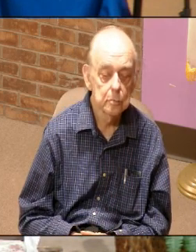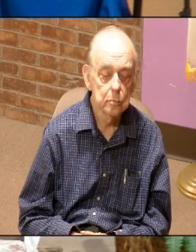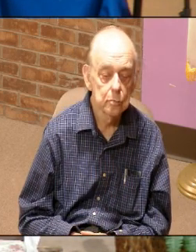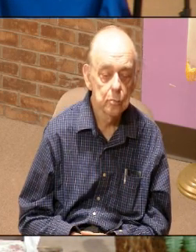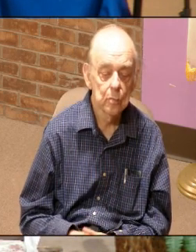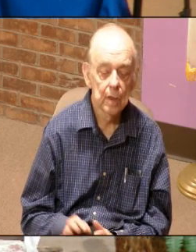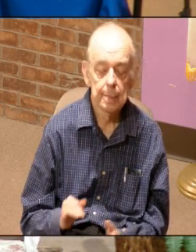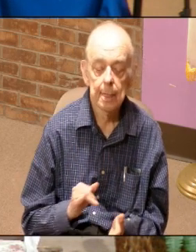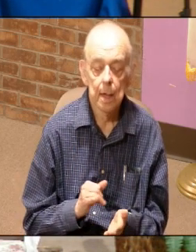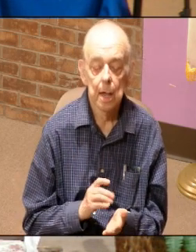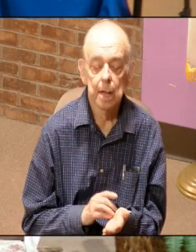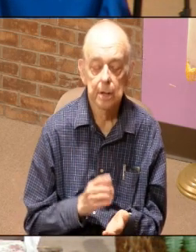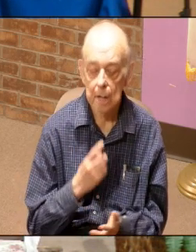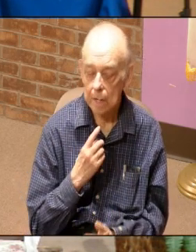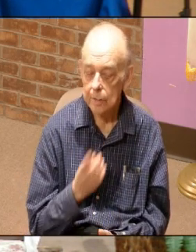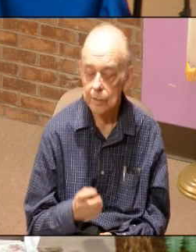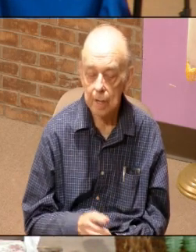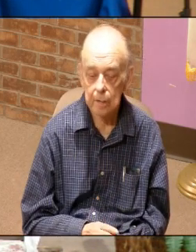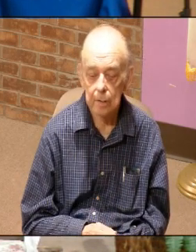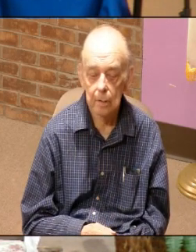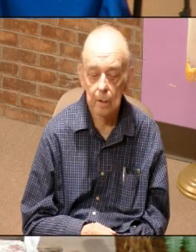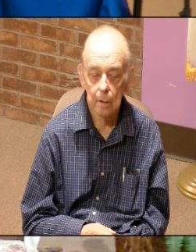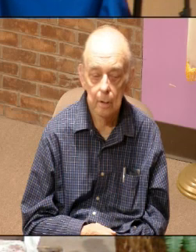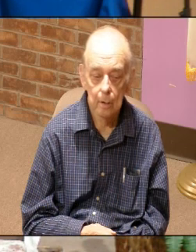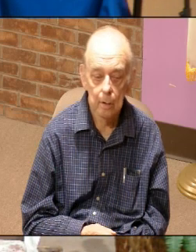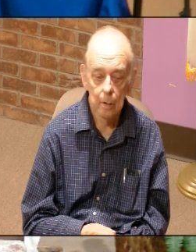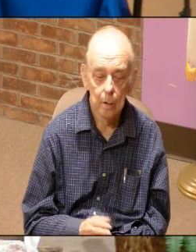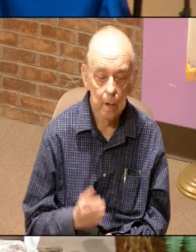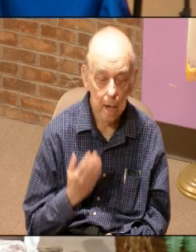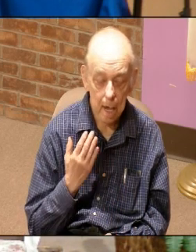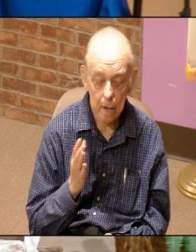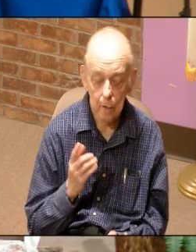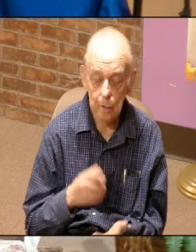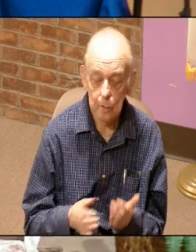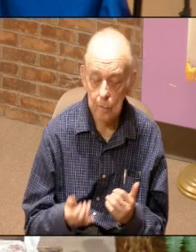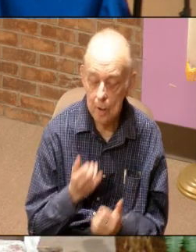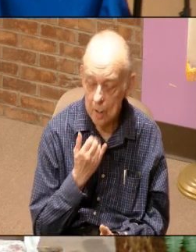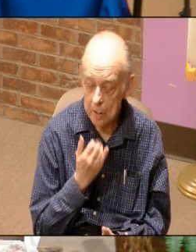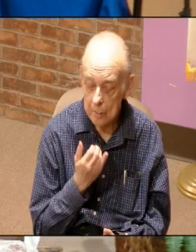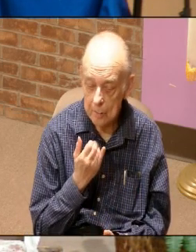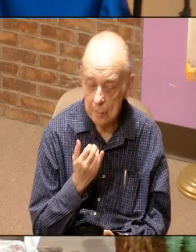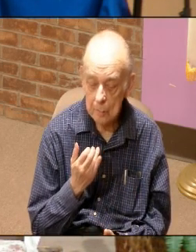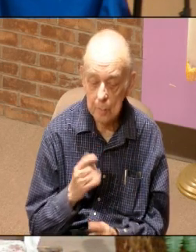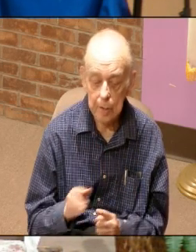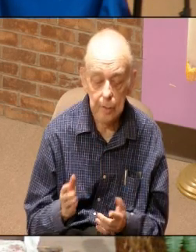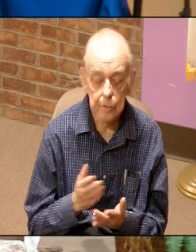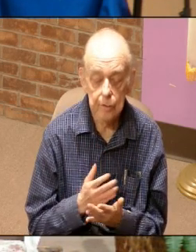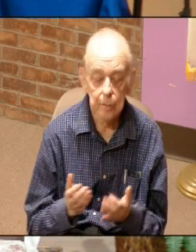and this doctor said I don't know what's wrong but there's something wrong.